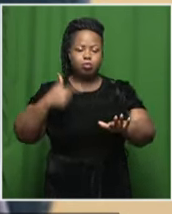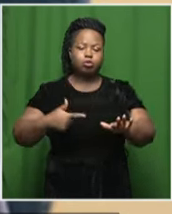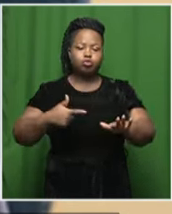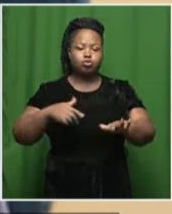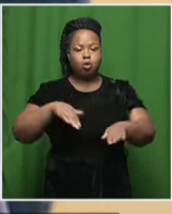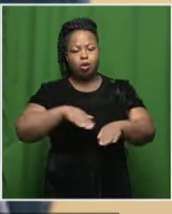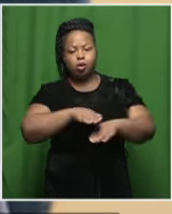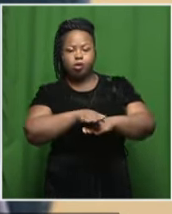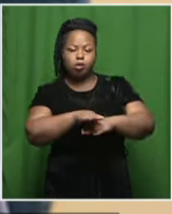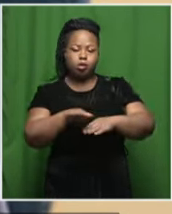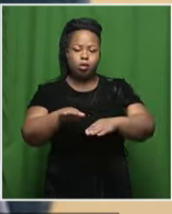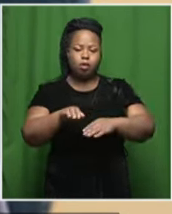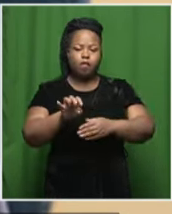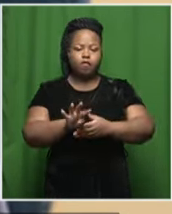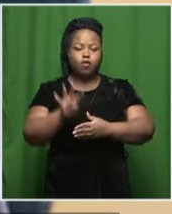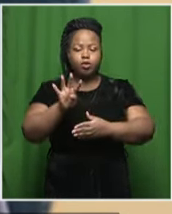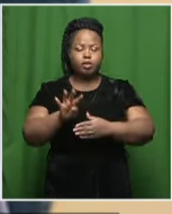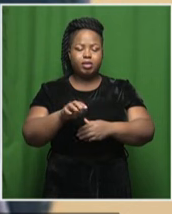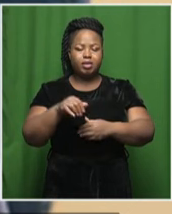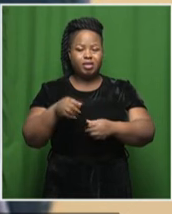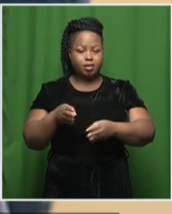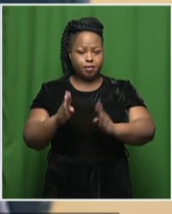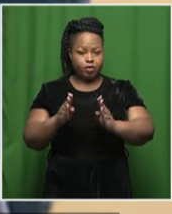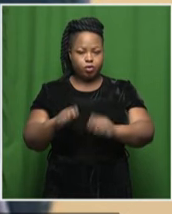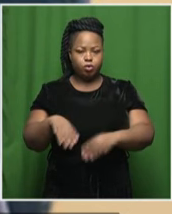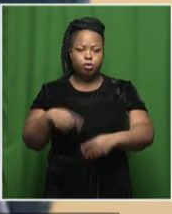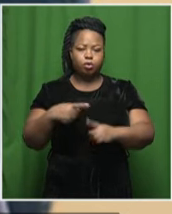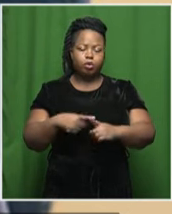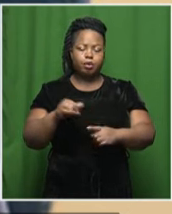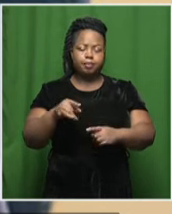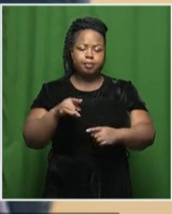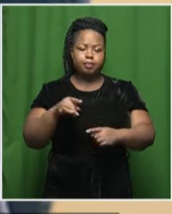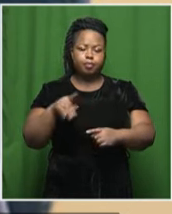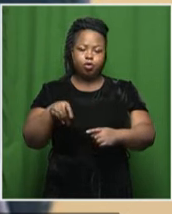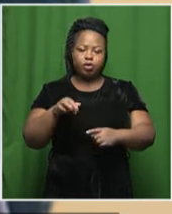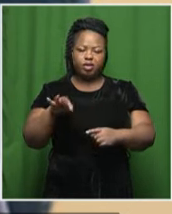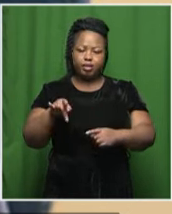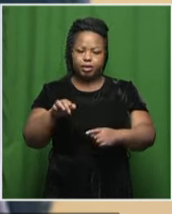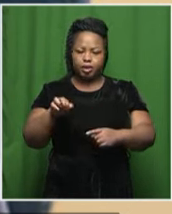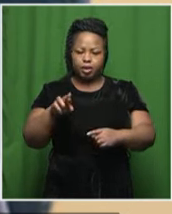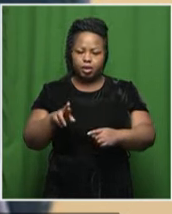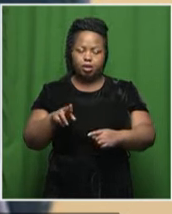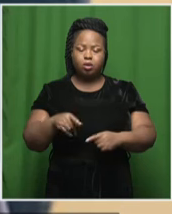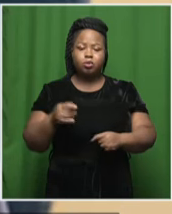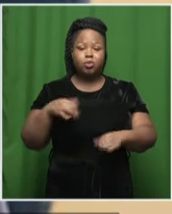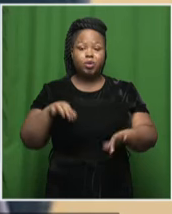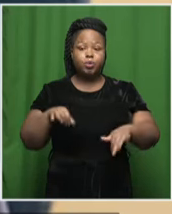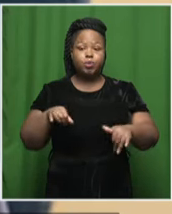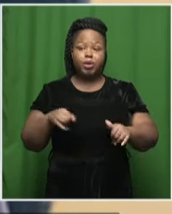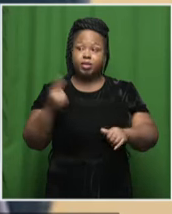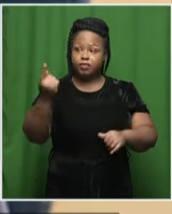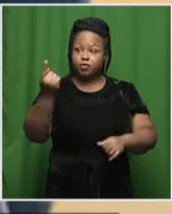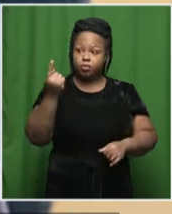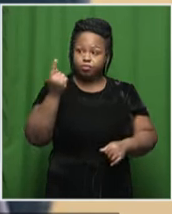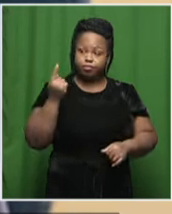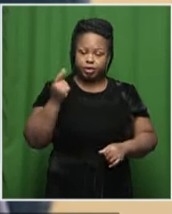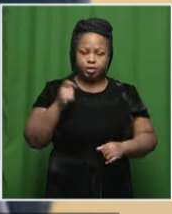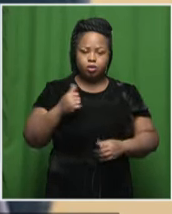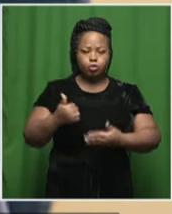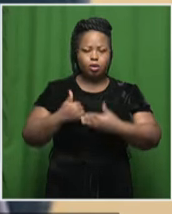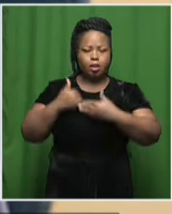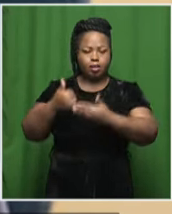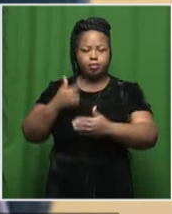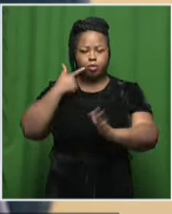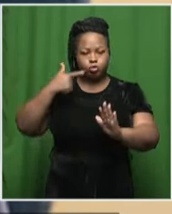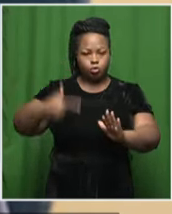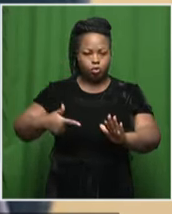14th Avenue, corner Hendrik Potgieter. While waiting to be served by the petrol attendant, he was confronted